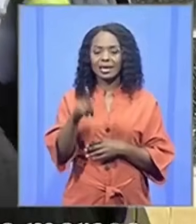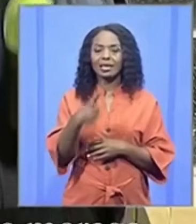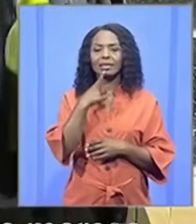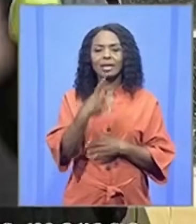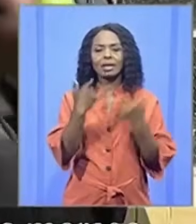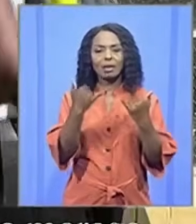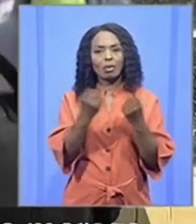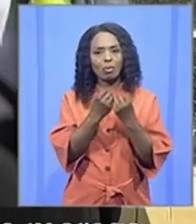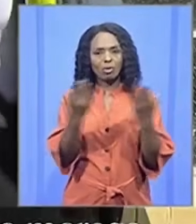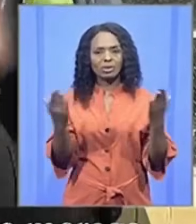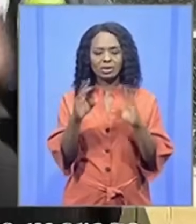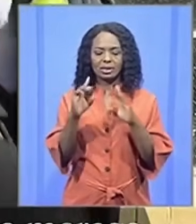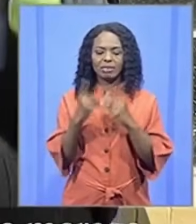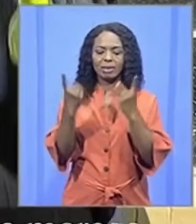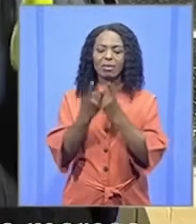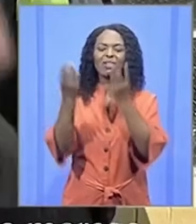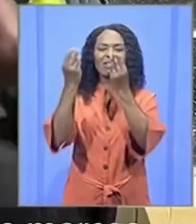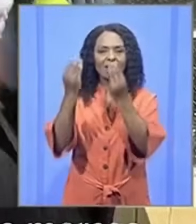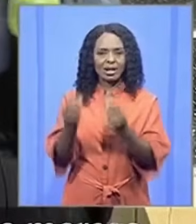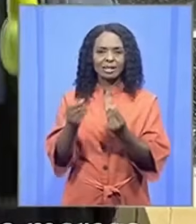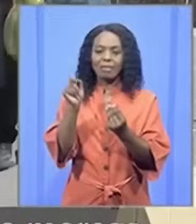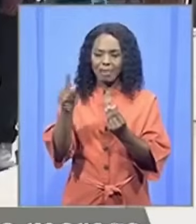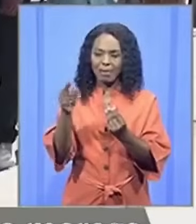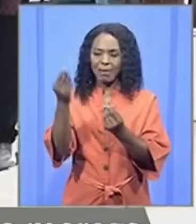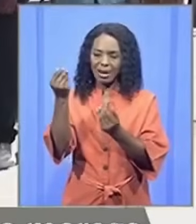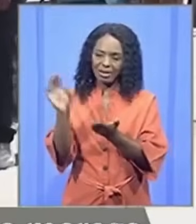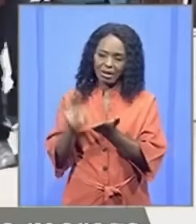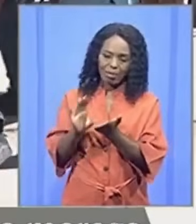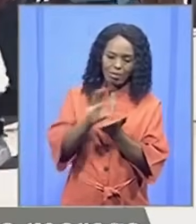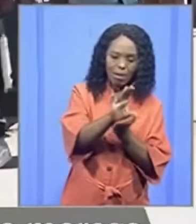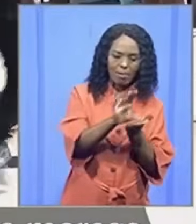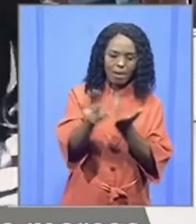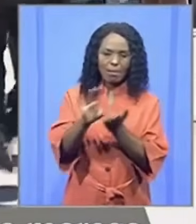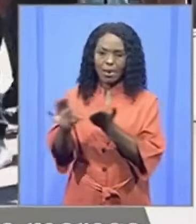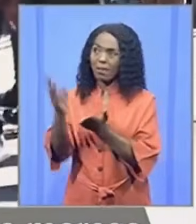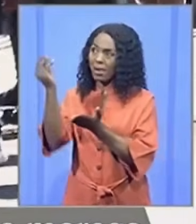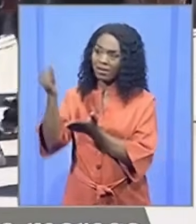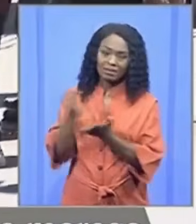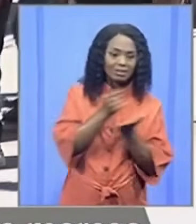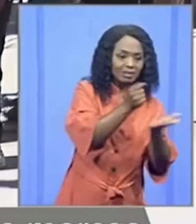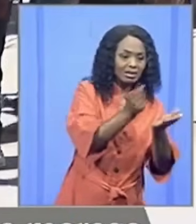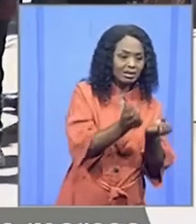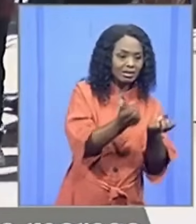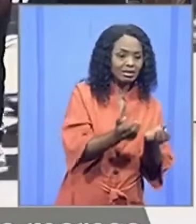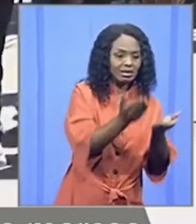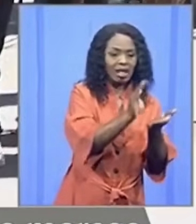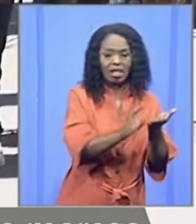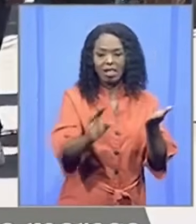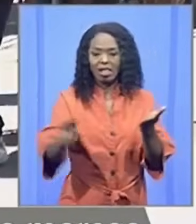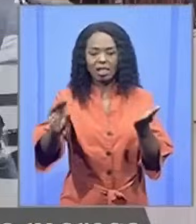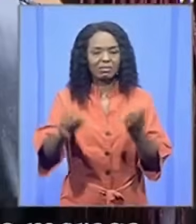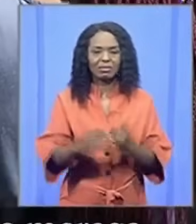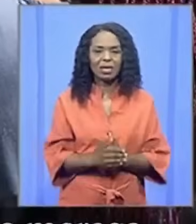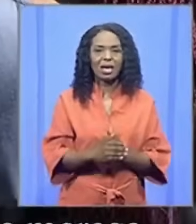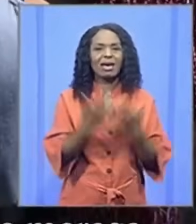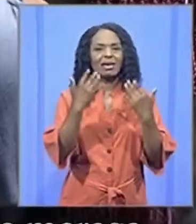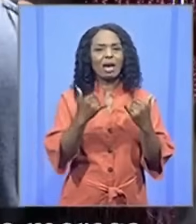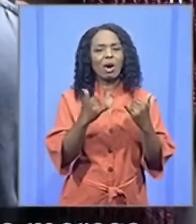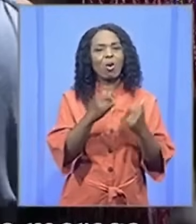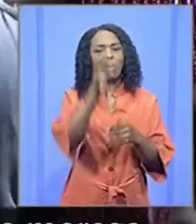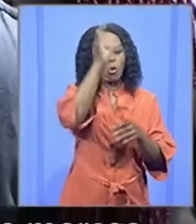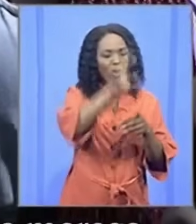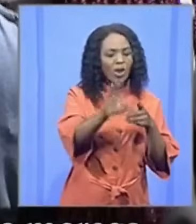la matlotlo e be lona le ba thušago ka mašeleng. Ba re go se boledišane go tletše seatla magareng ga college le NSFAS go amile dithuto tša bona